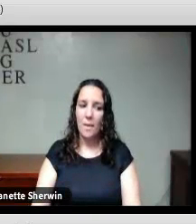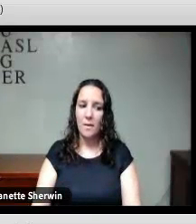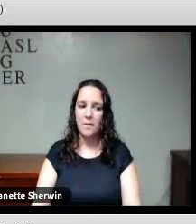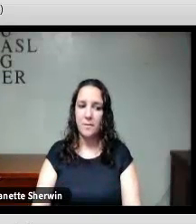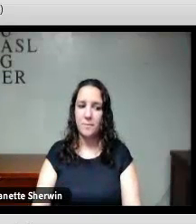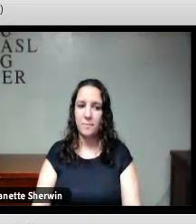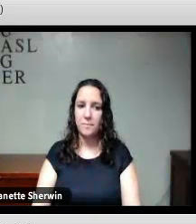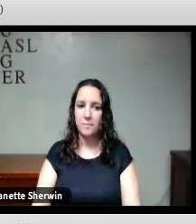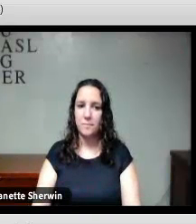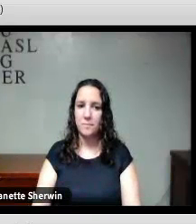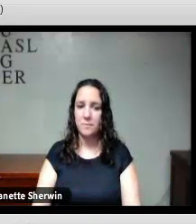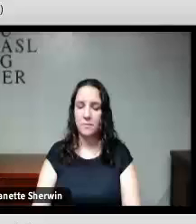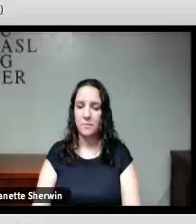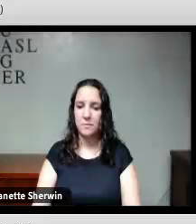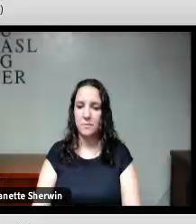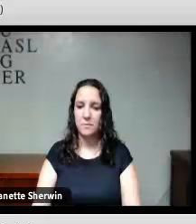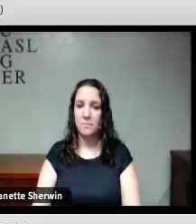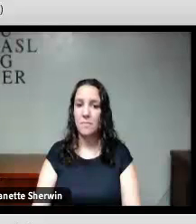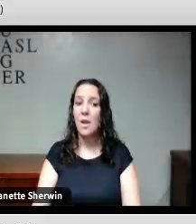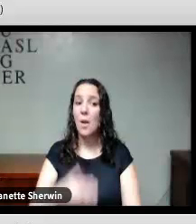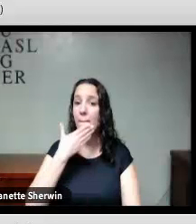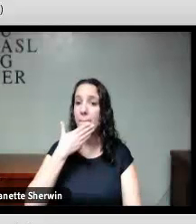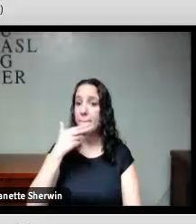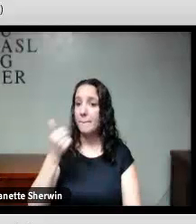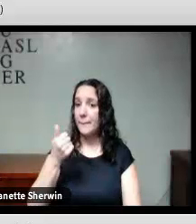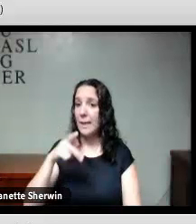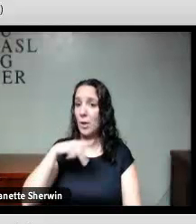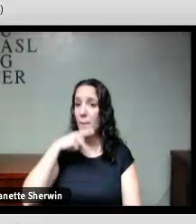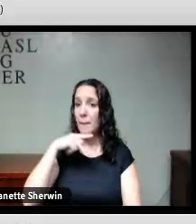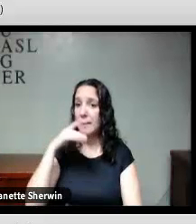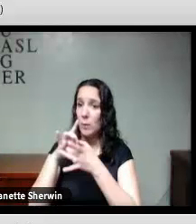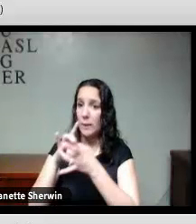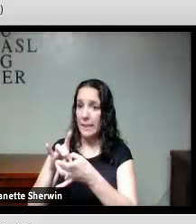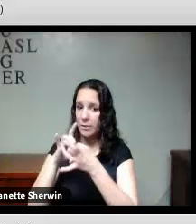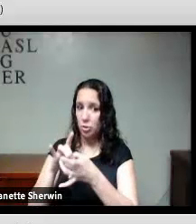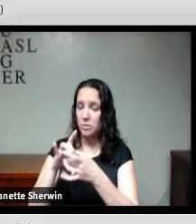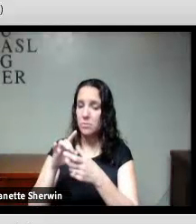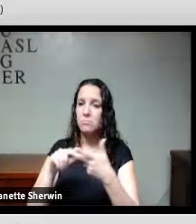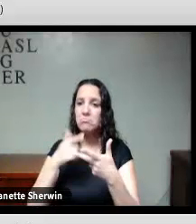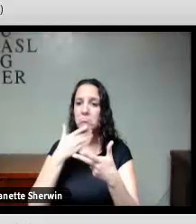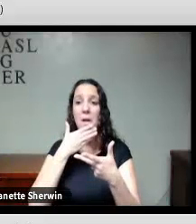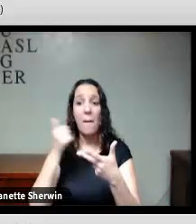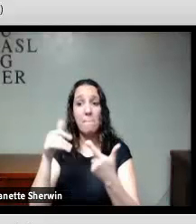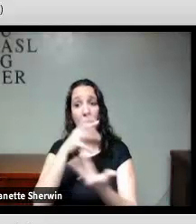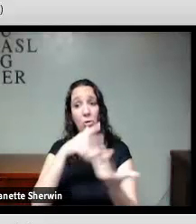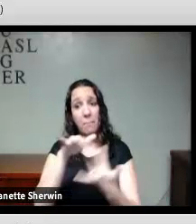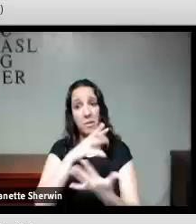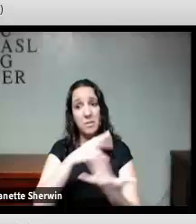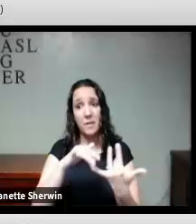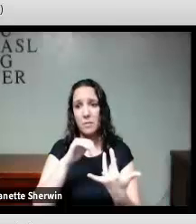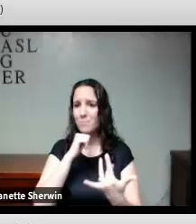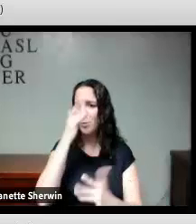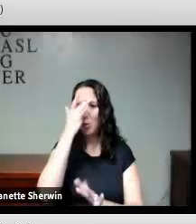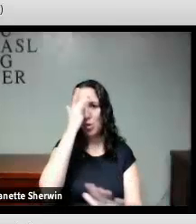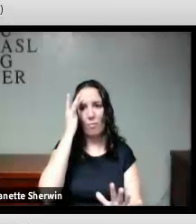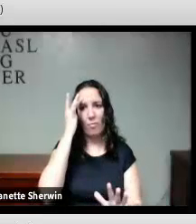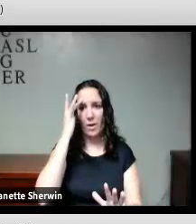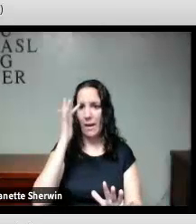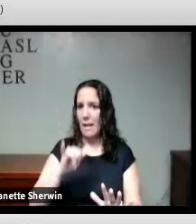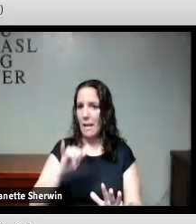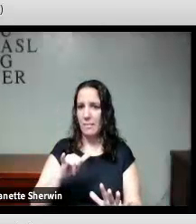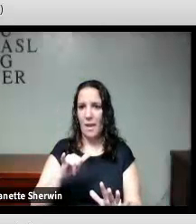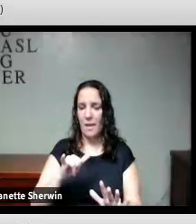loyal to us. Better public relations, as several of you mentioned. A better atmosphere. Don't forget that benefit that we've